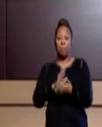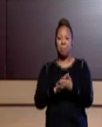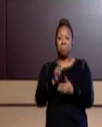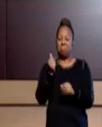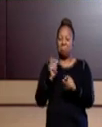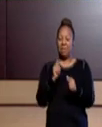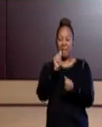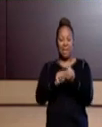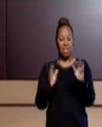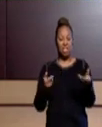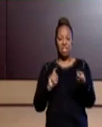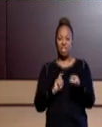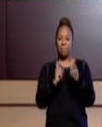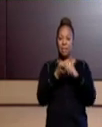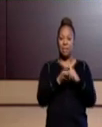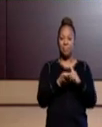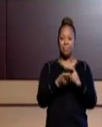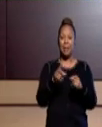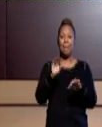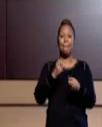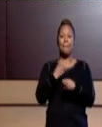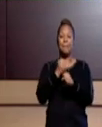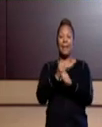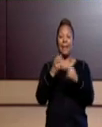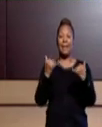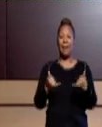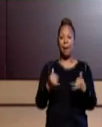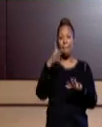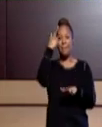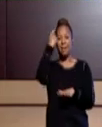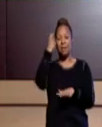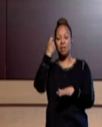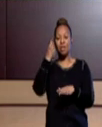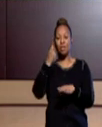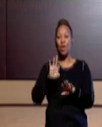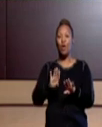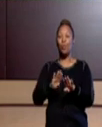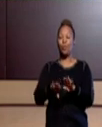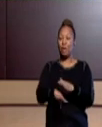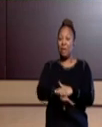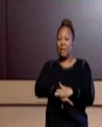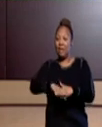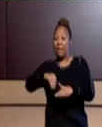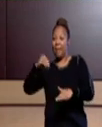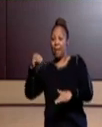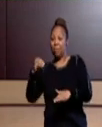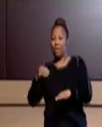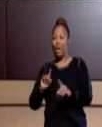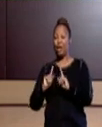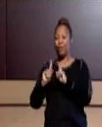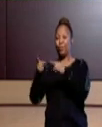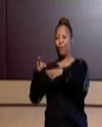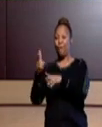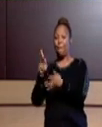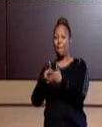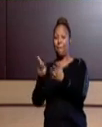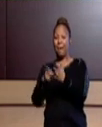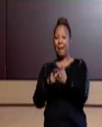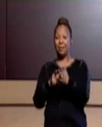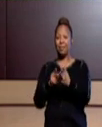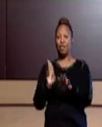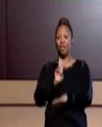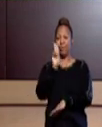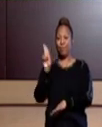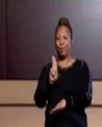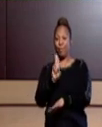changes that need to be made, they need to be made now. That's right. Because when that gate opens, and you go back to that cafeteria with your friends eating,